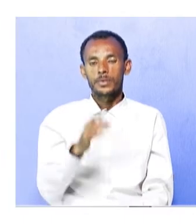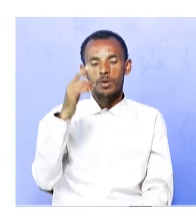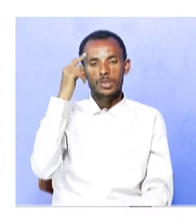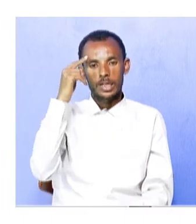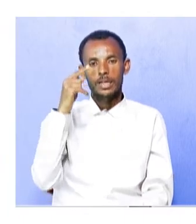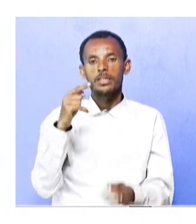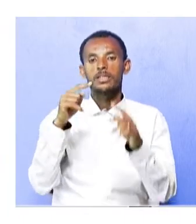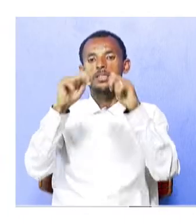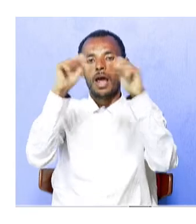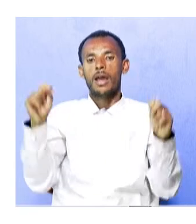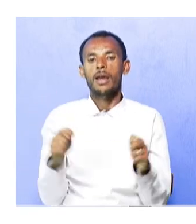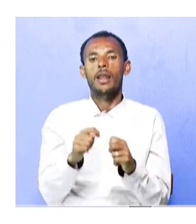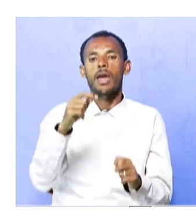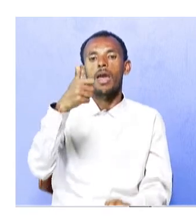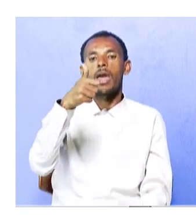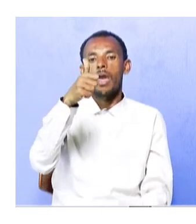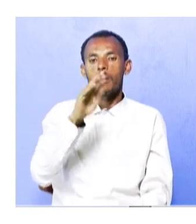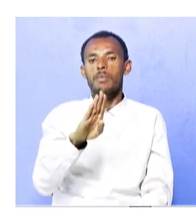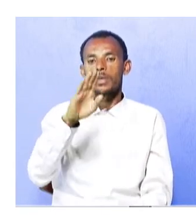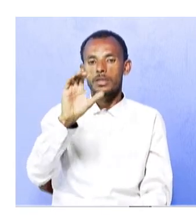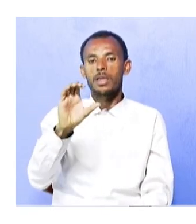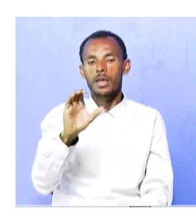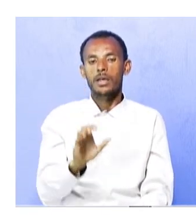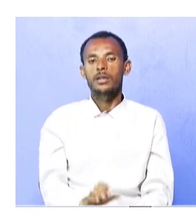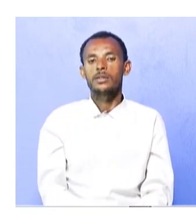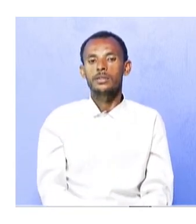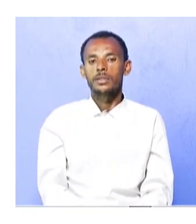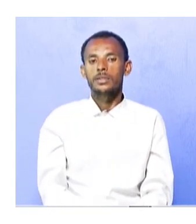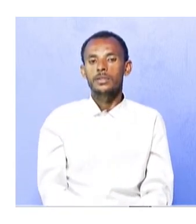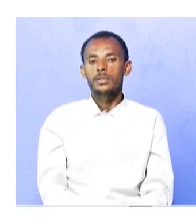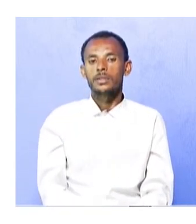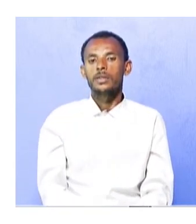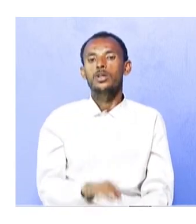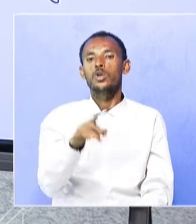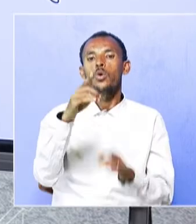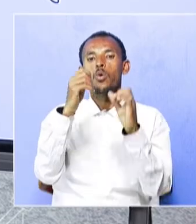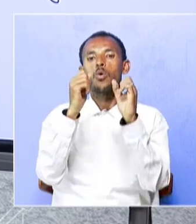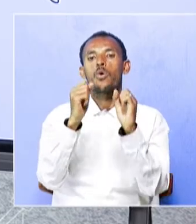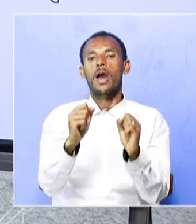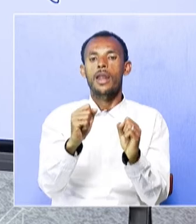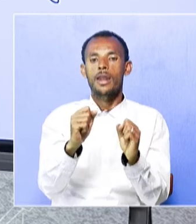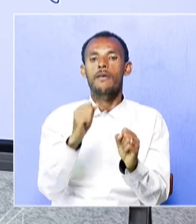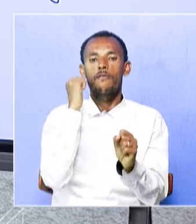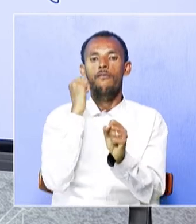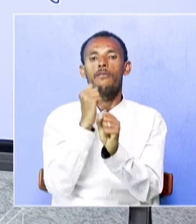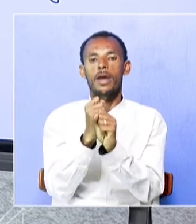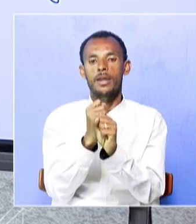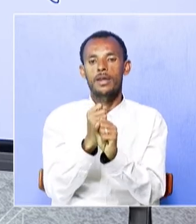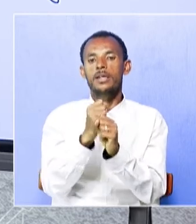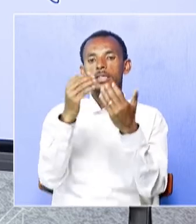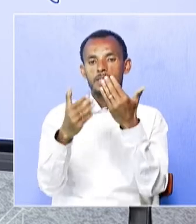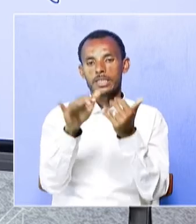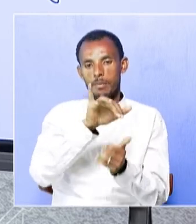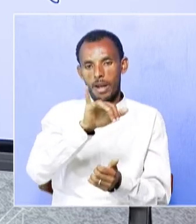consider triangle ABC. Triangle ABC, you can find a